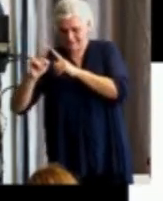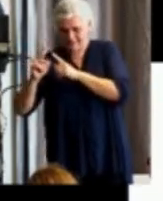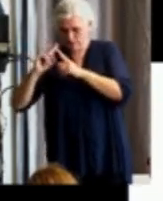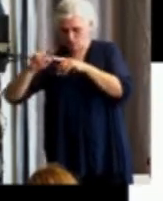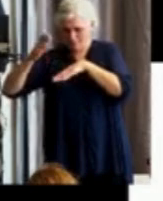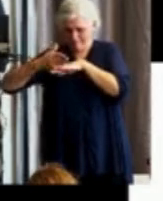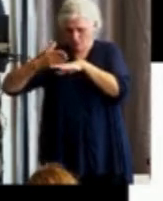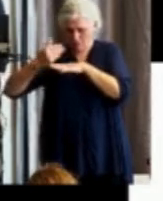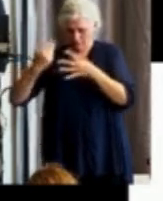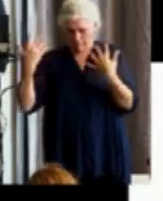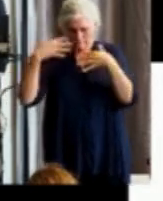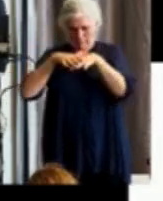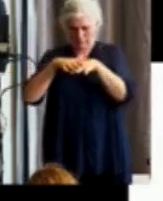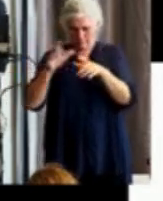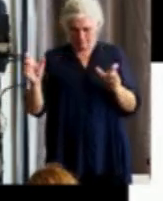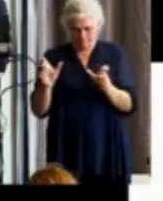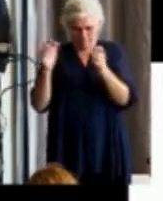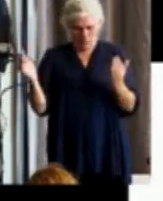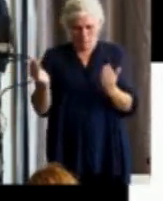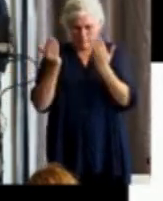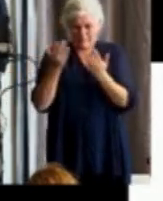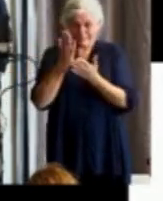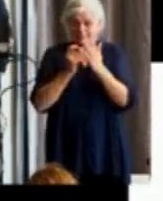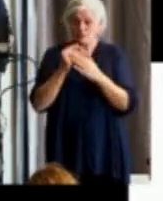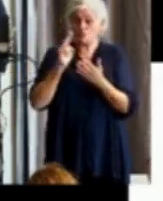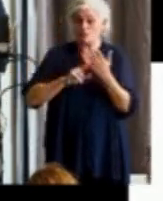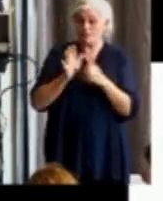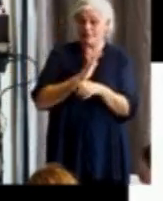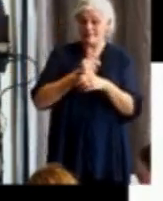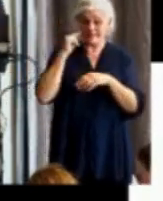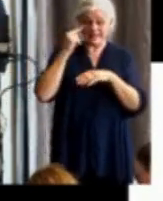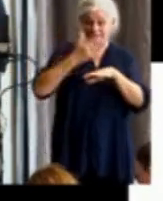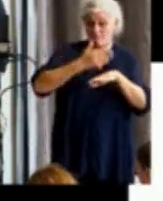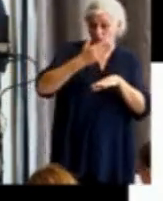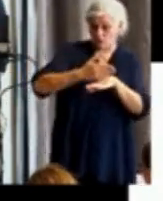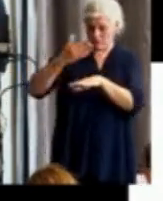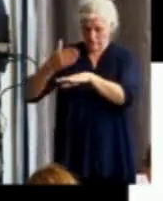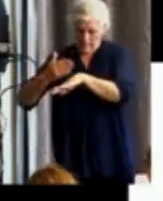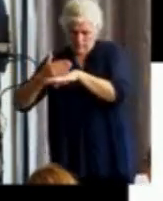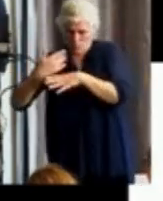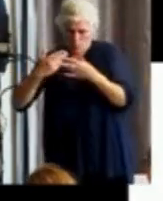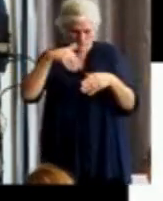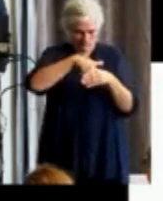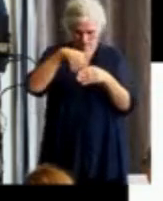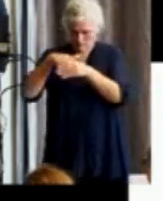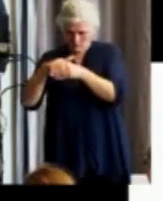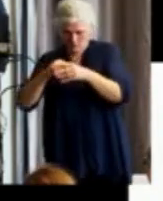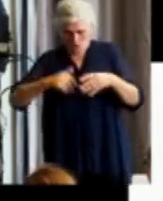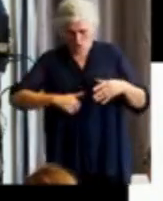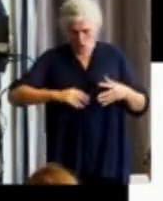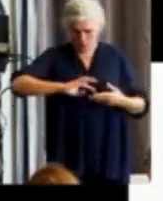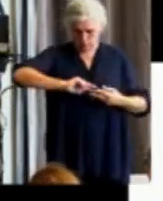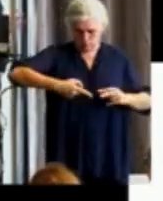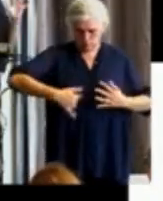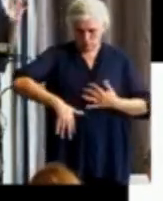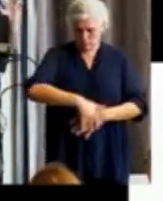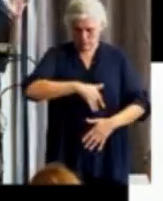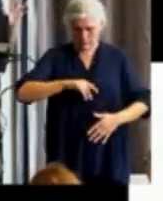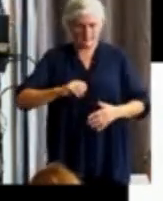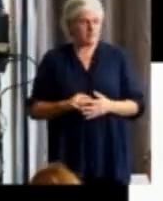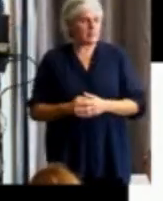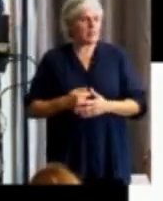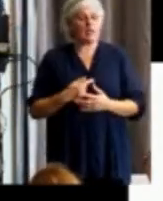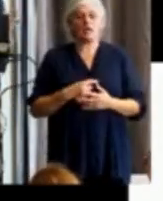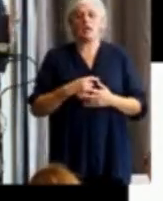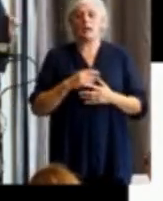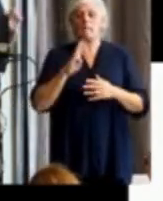new functionality based on them. So sometimes it's useful to just look at the functionality that is in the gut microbiome as well. Bacteria